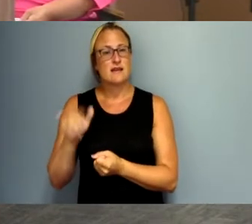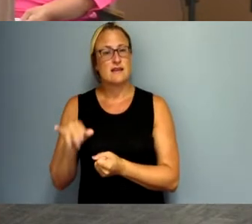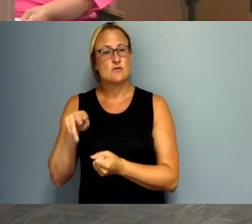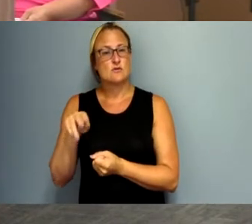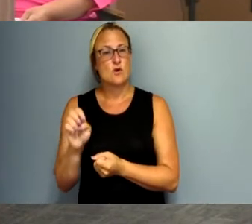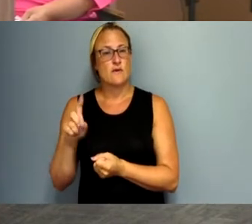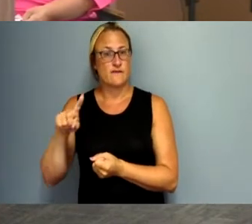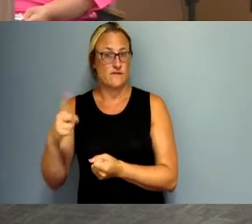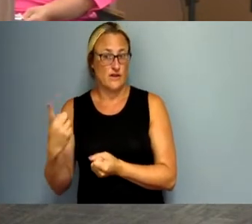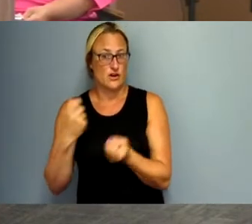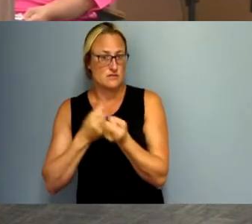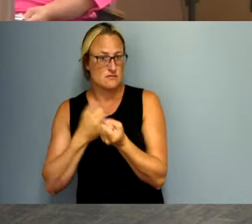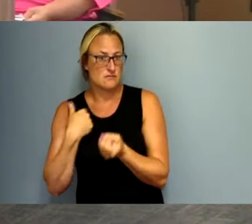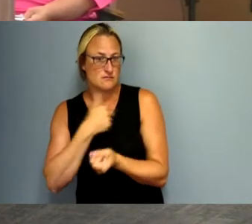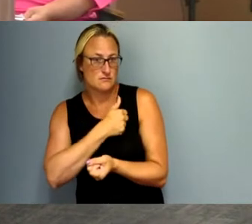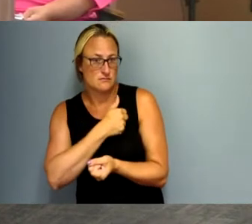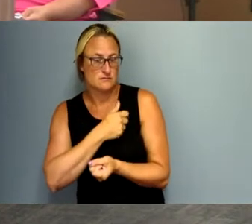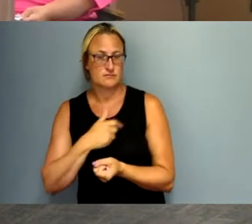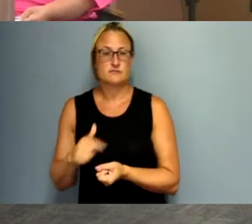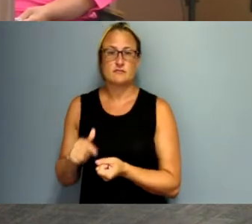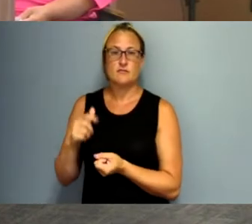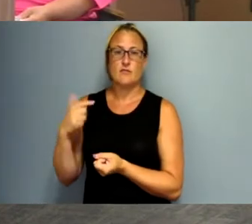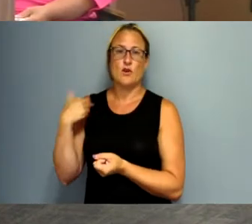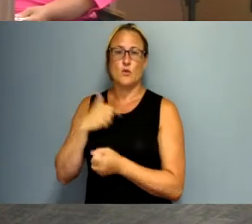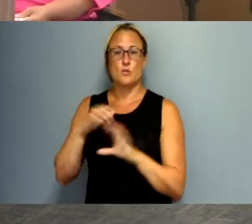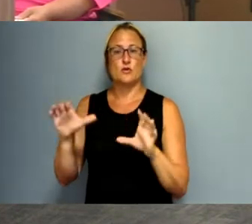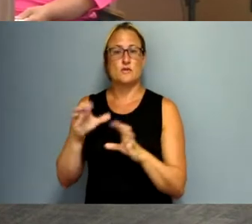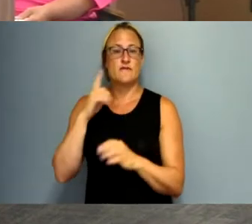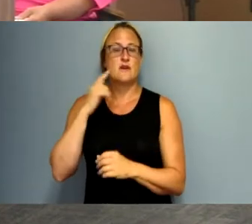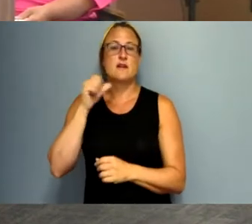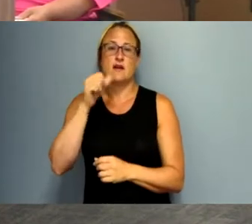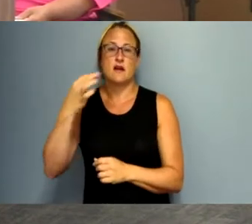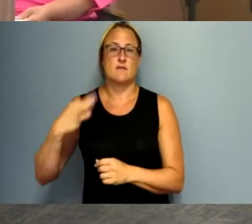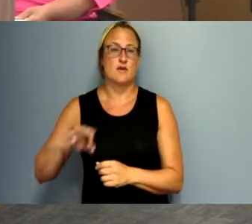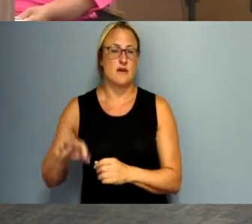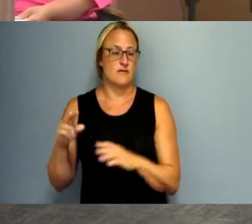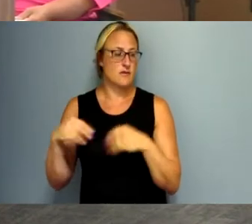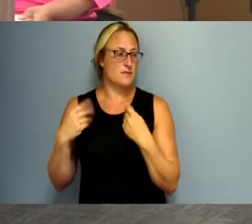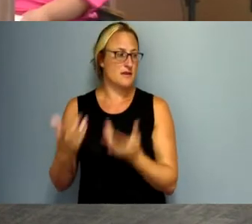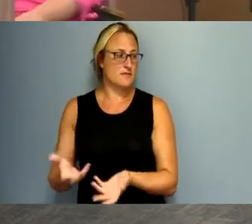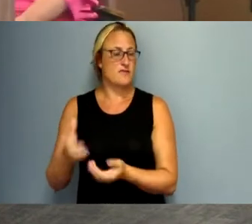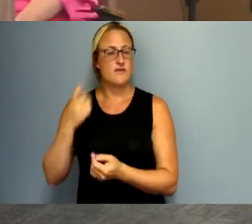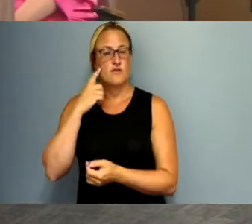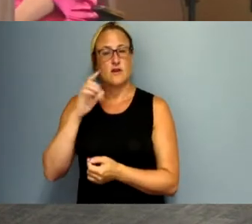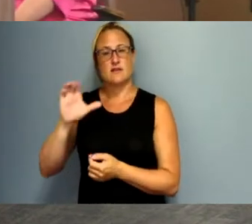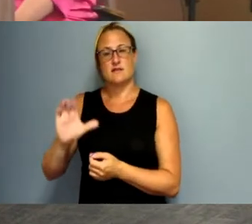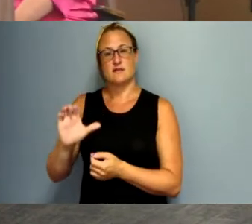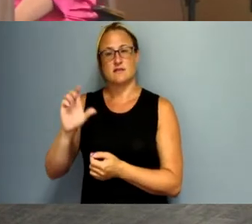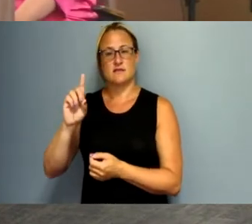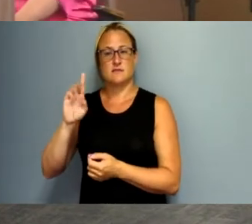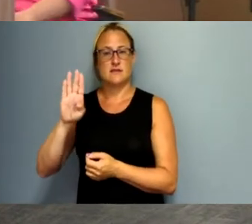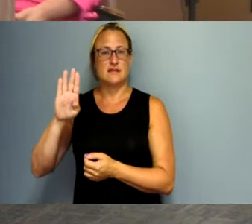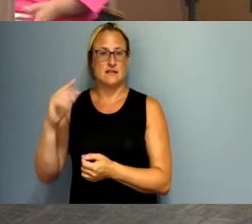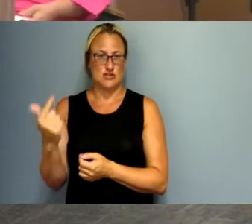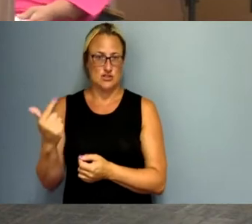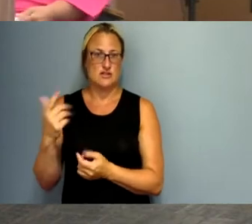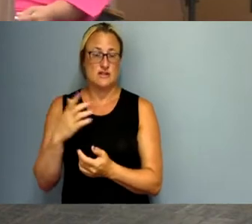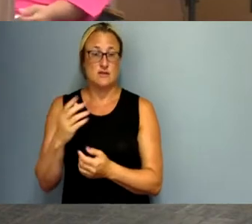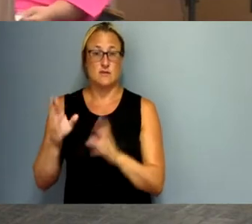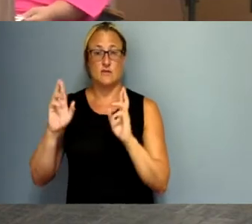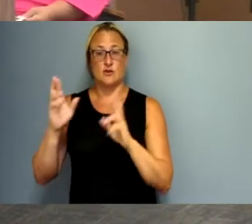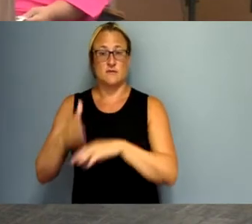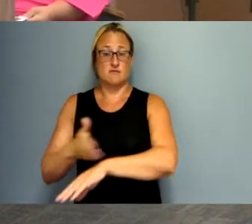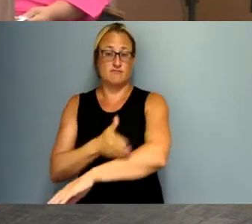unique initiative that HCD is happy to be launching for our nonprofit providers, and we look forward to sharing outcomes as the program progresses over time. Thank